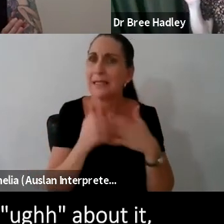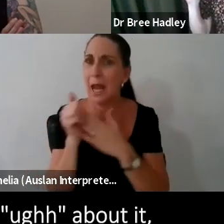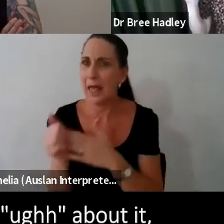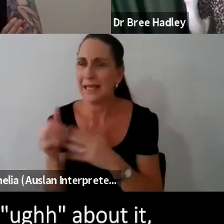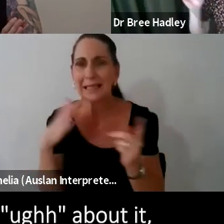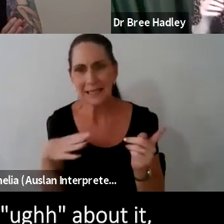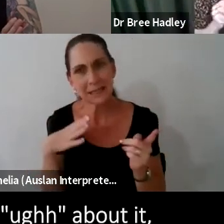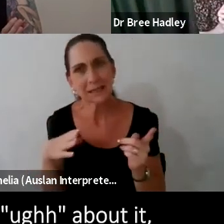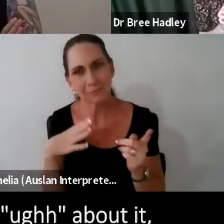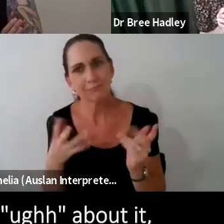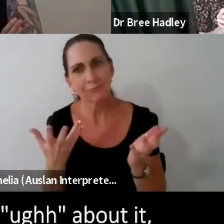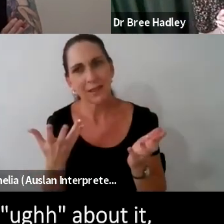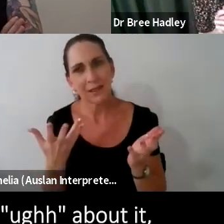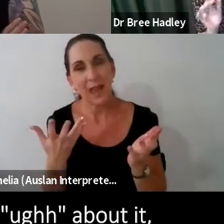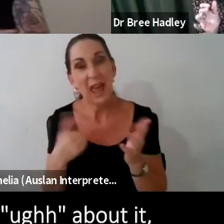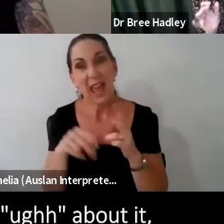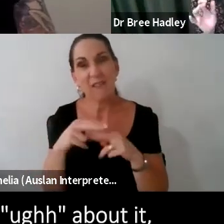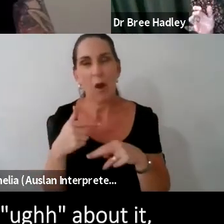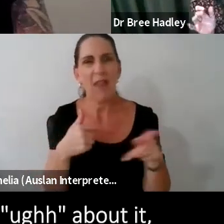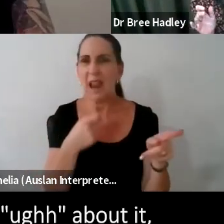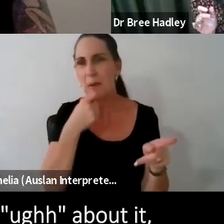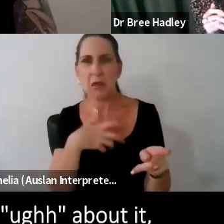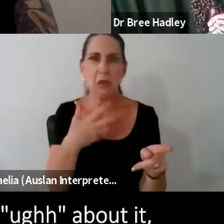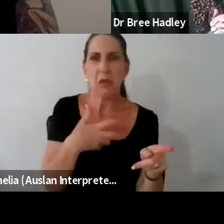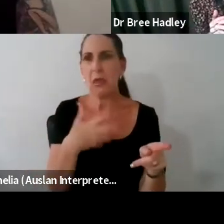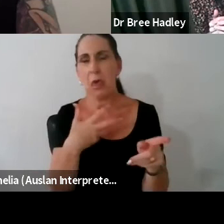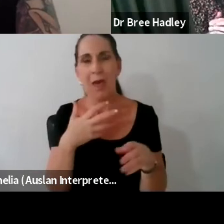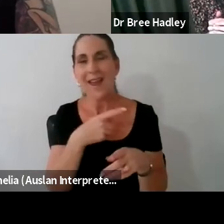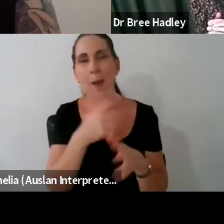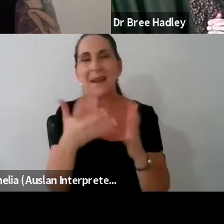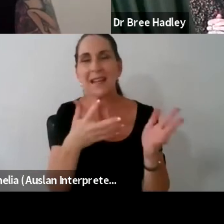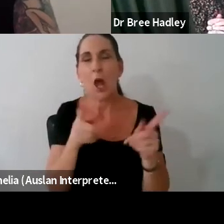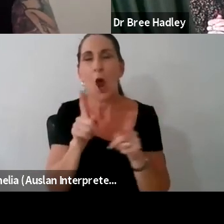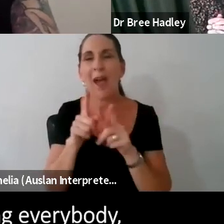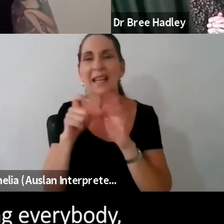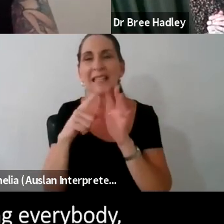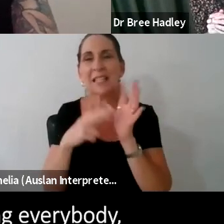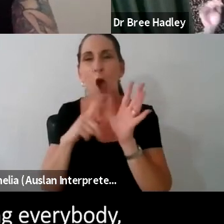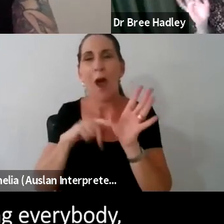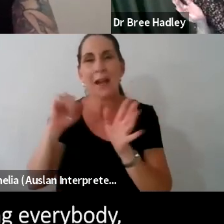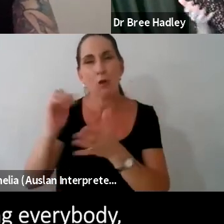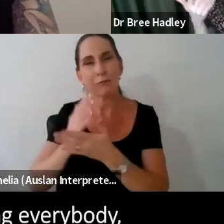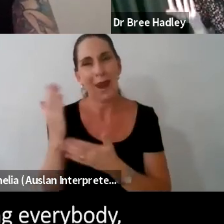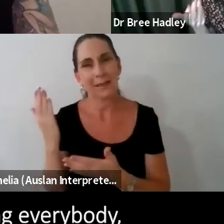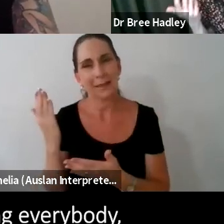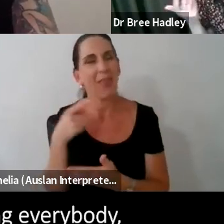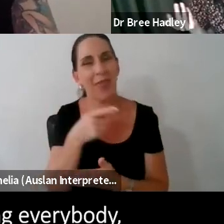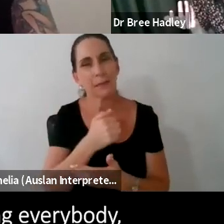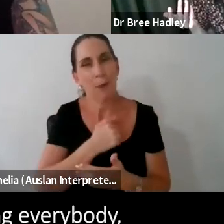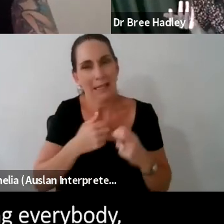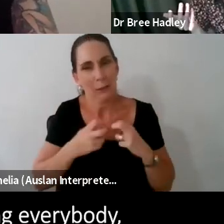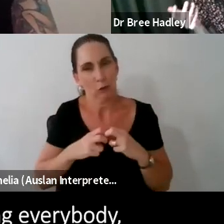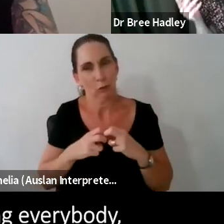get all about it is denying that reality. That's the issue for me. So inclusion,